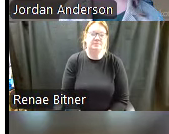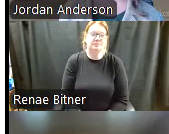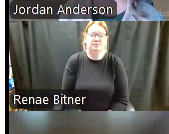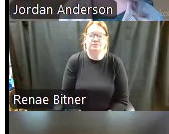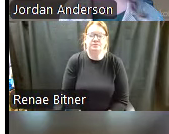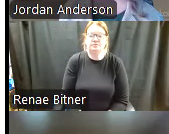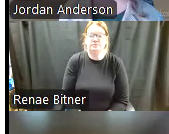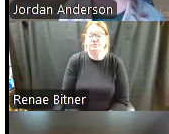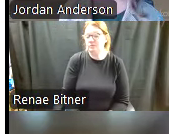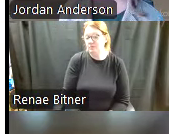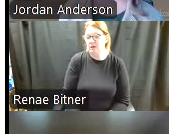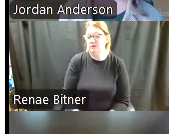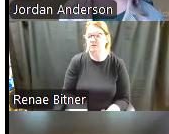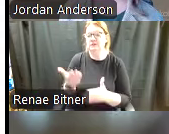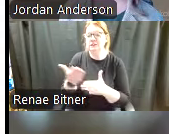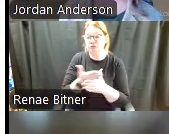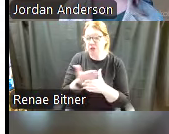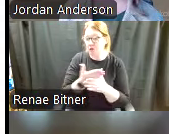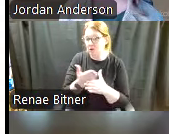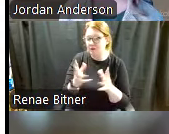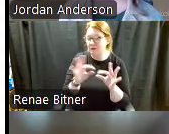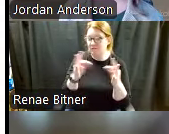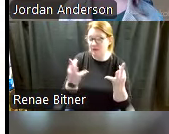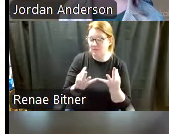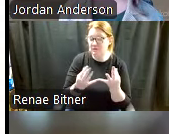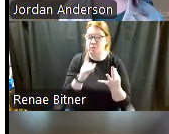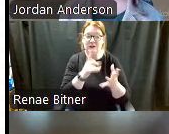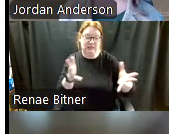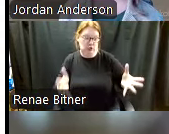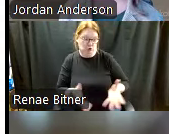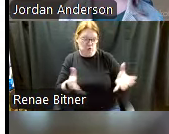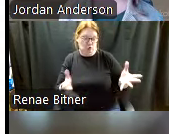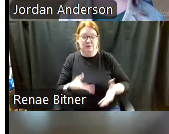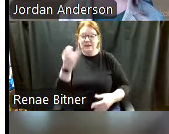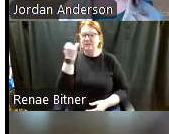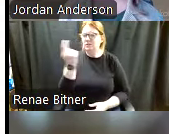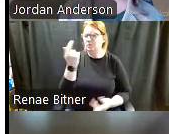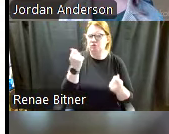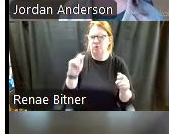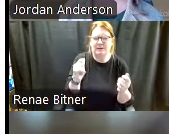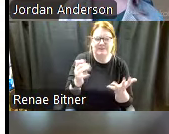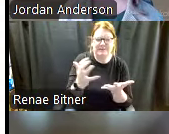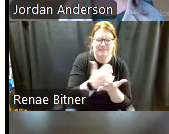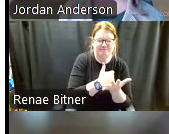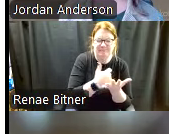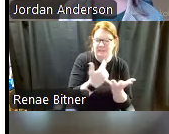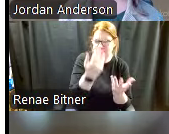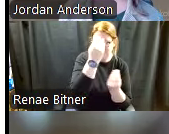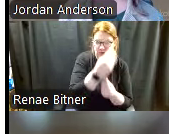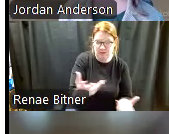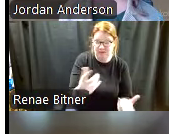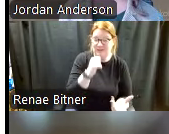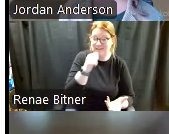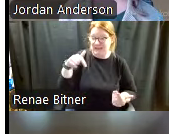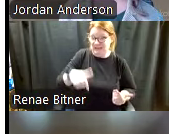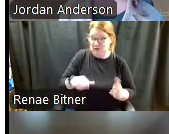So again, just sharing with families, and I would encourage if there's anybody on here trying to get more information and they're not in the state of North Dakota, that you